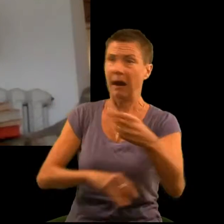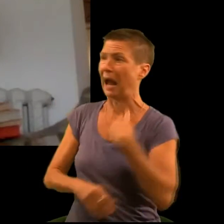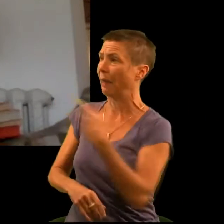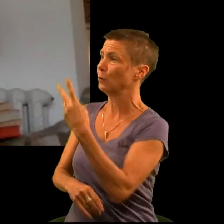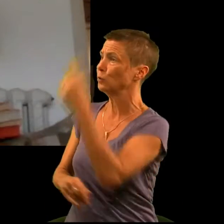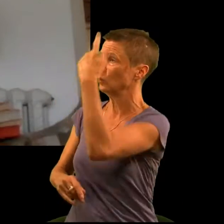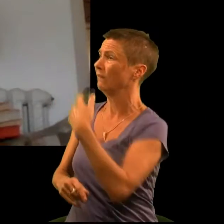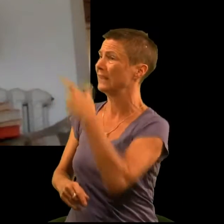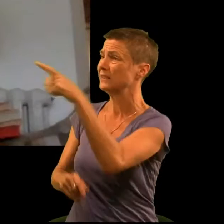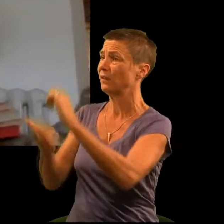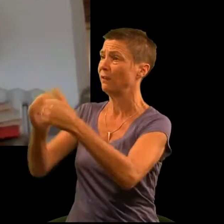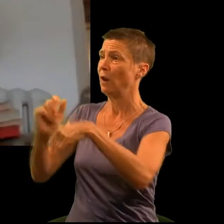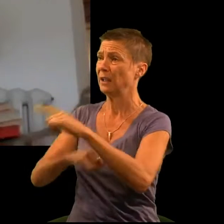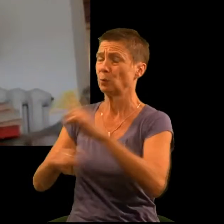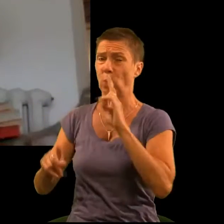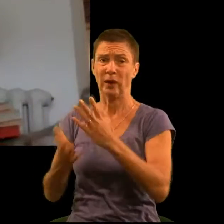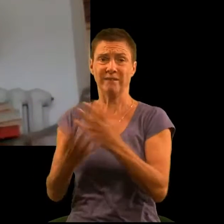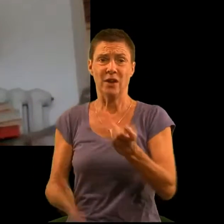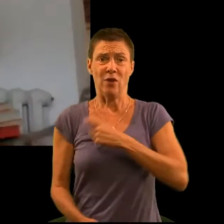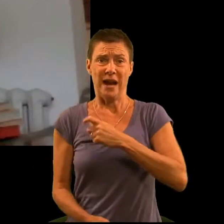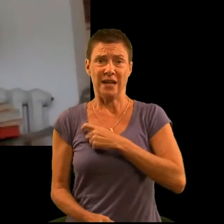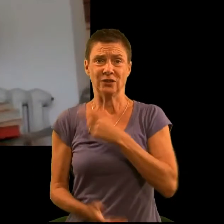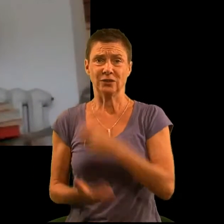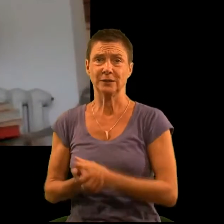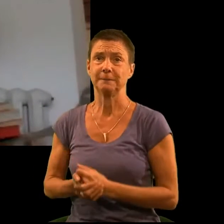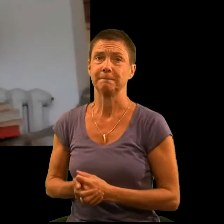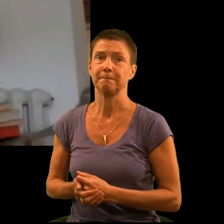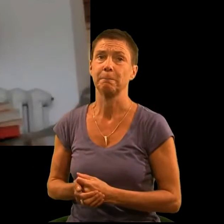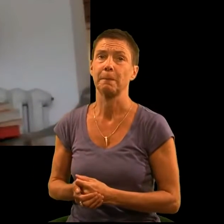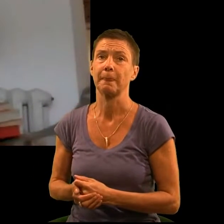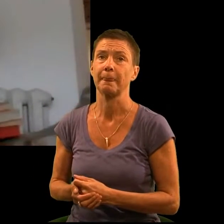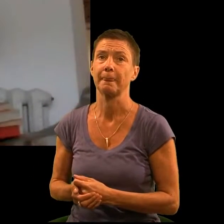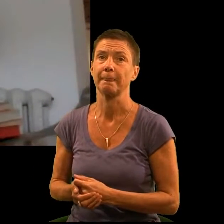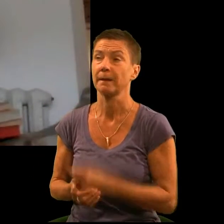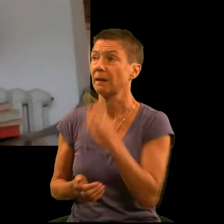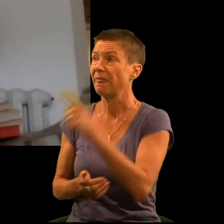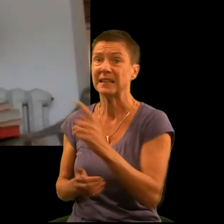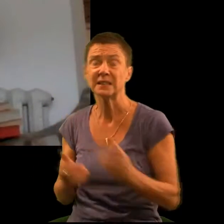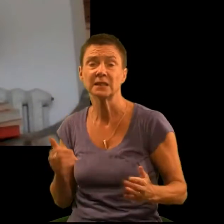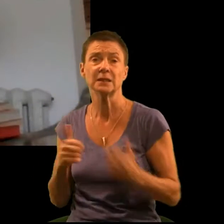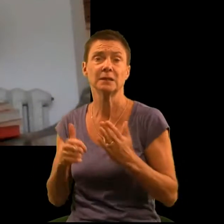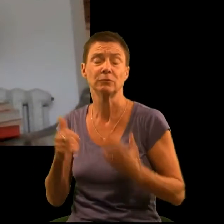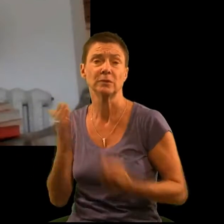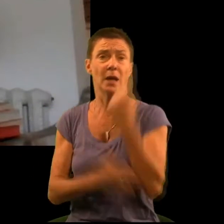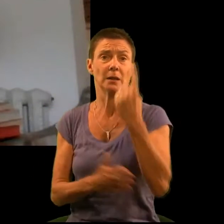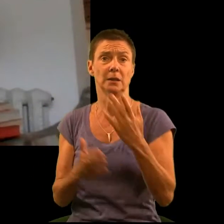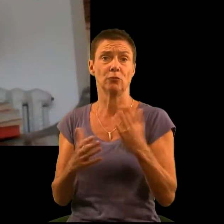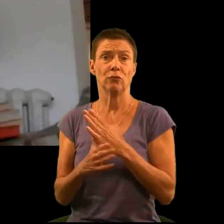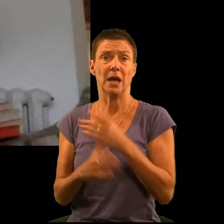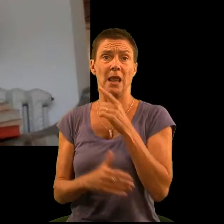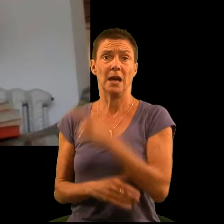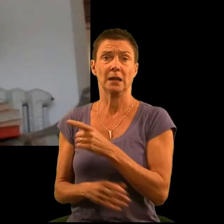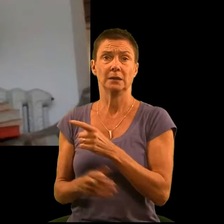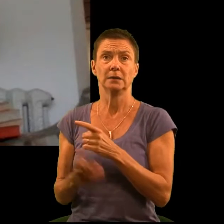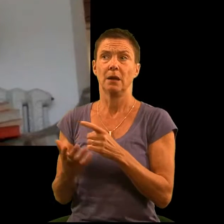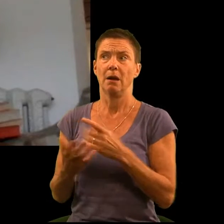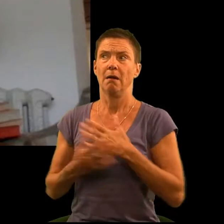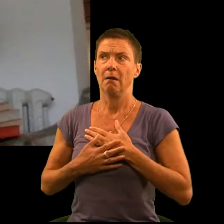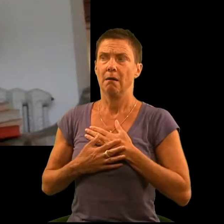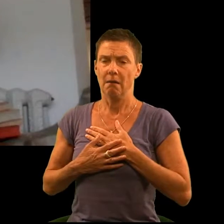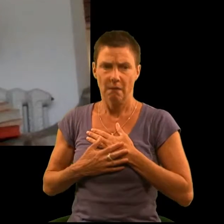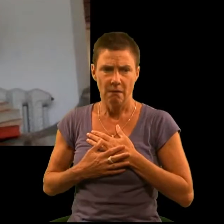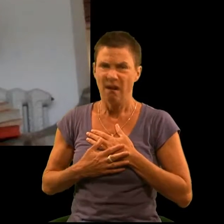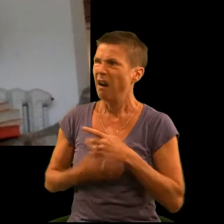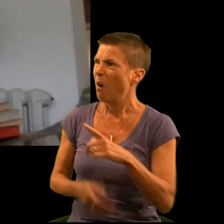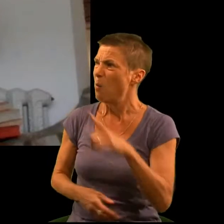anxious. And so this is just the beginning of the book. And they suddenly realise that, oh dear, why